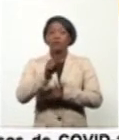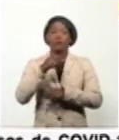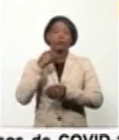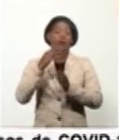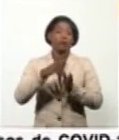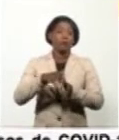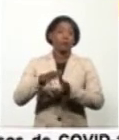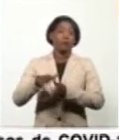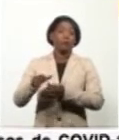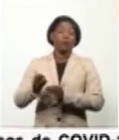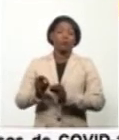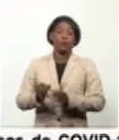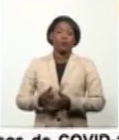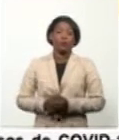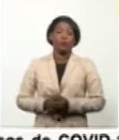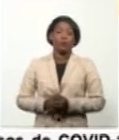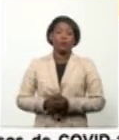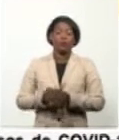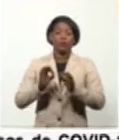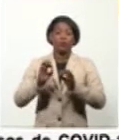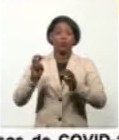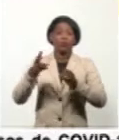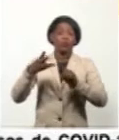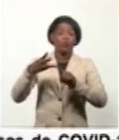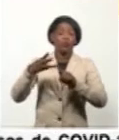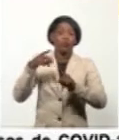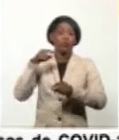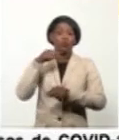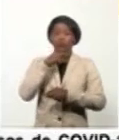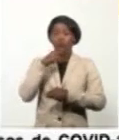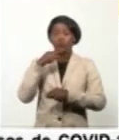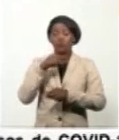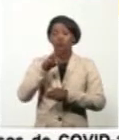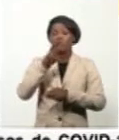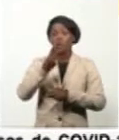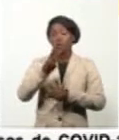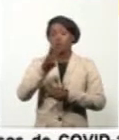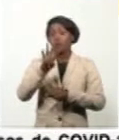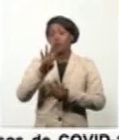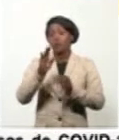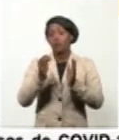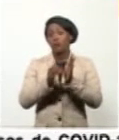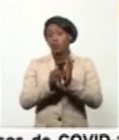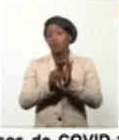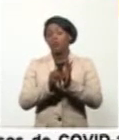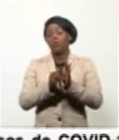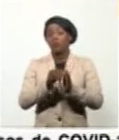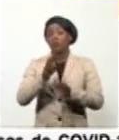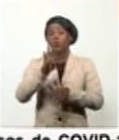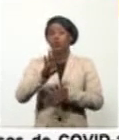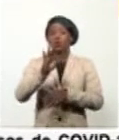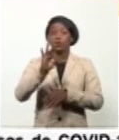653. And there is Russia with